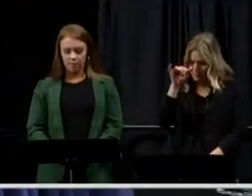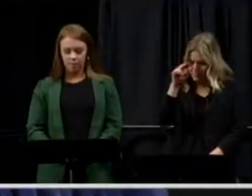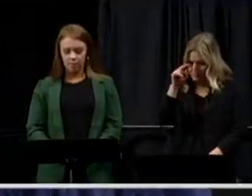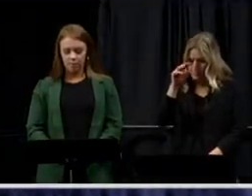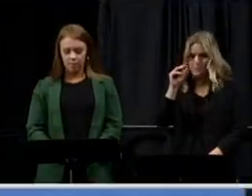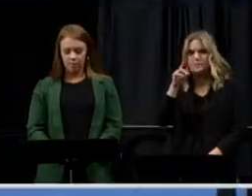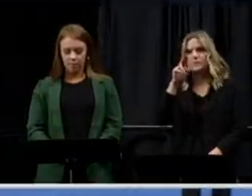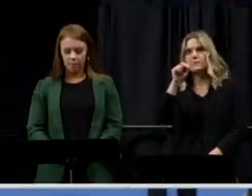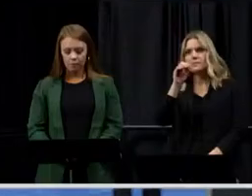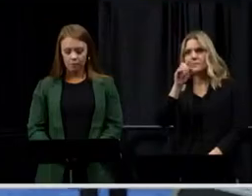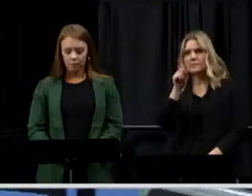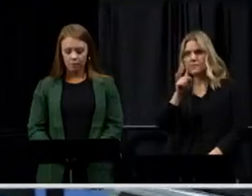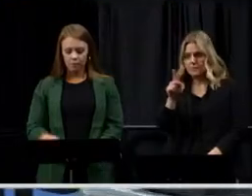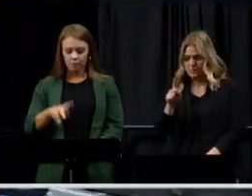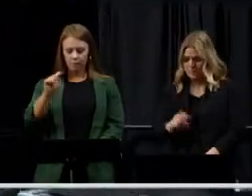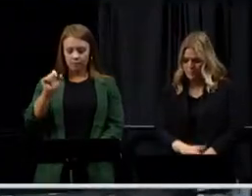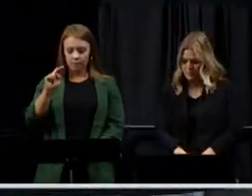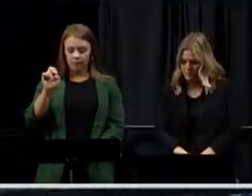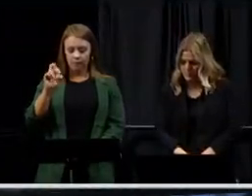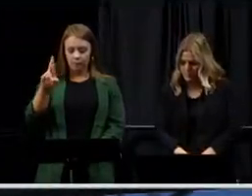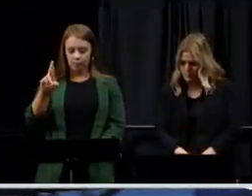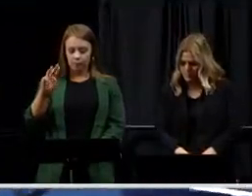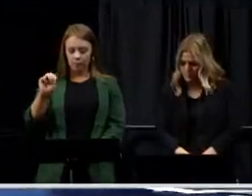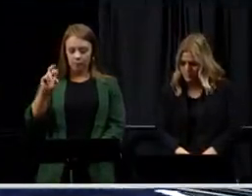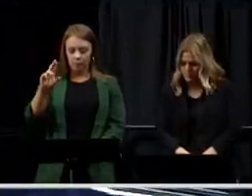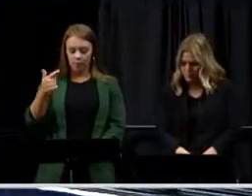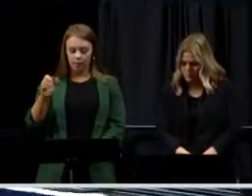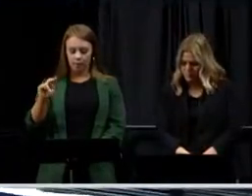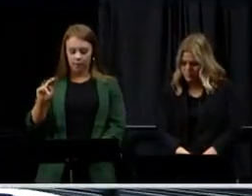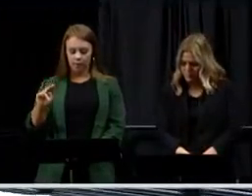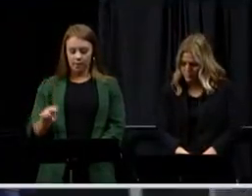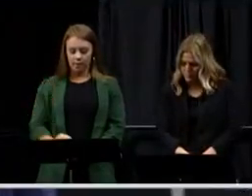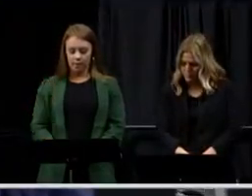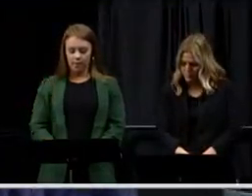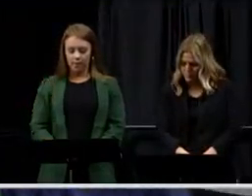Munoz. Tanner Scott Morgan.